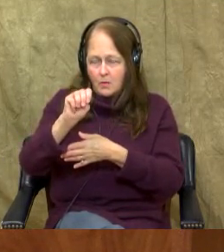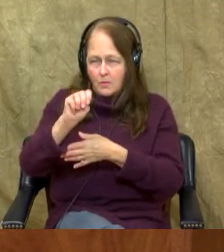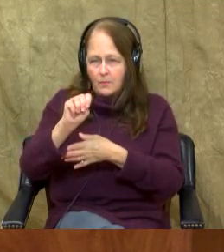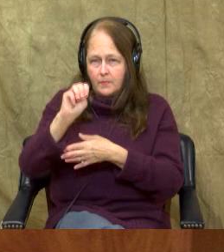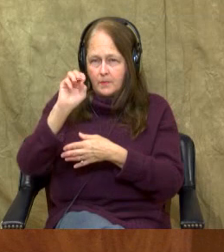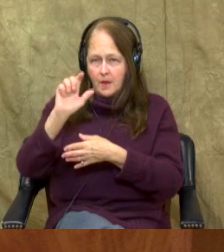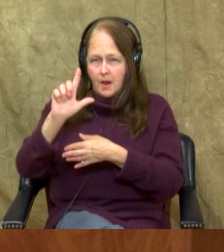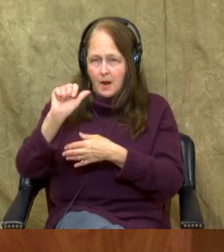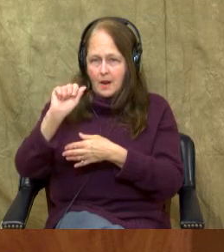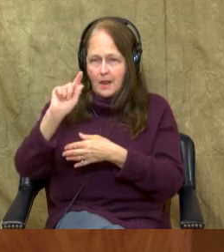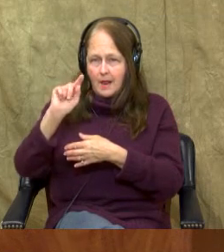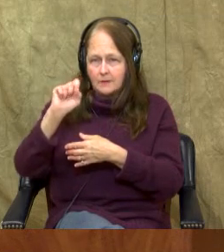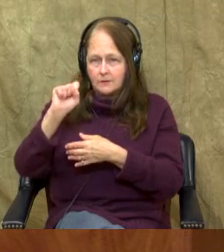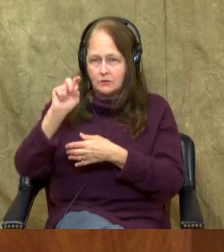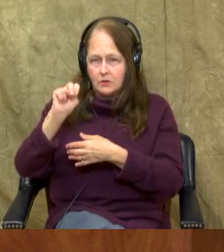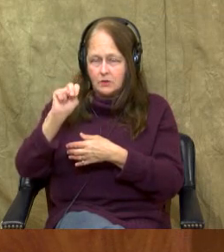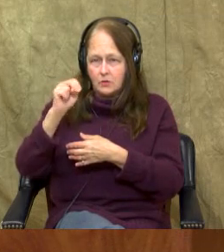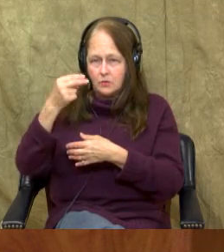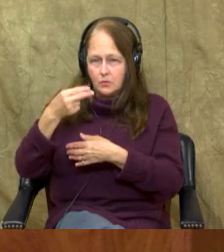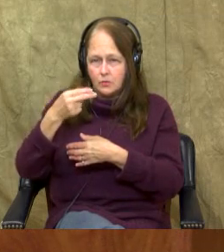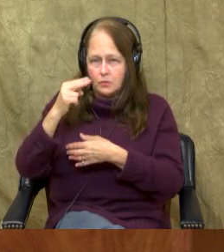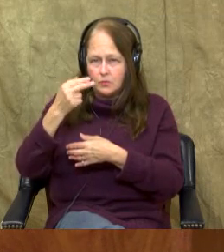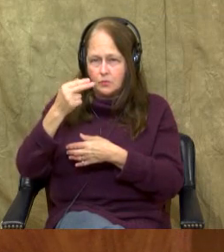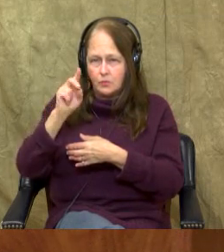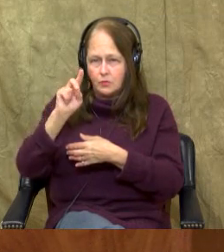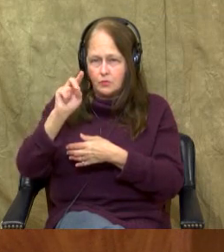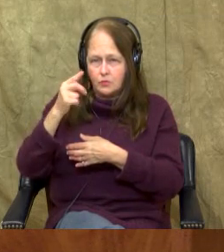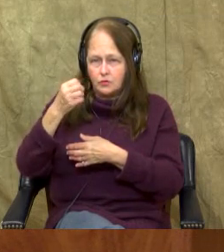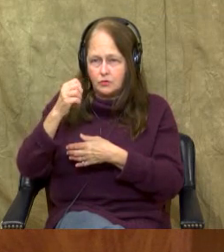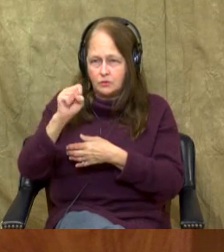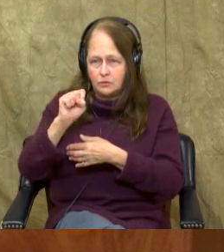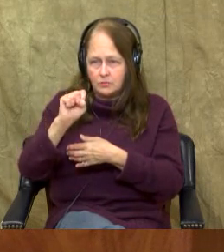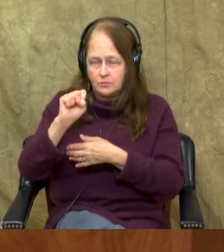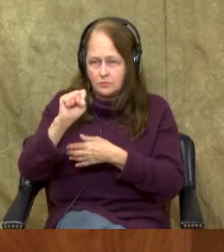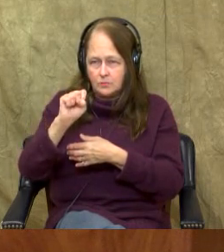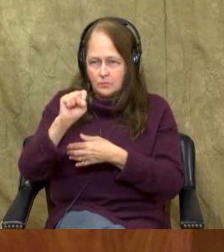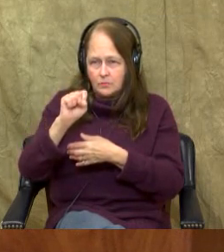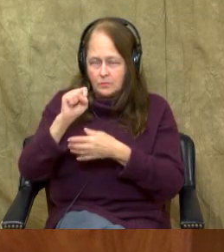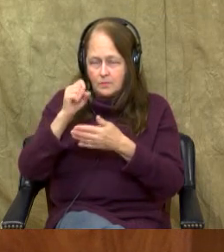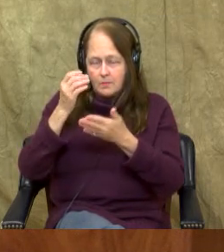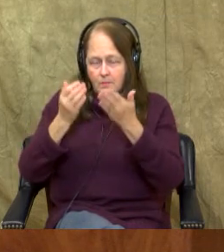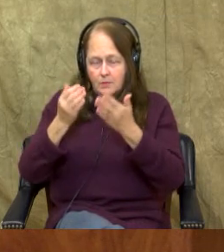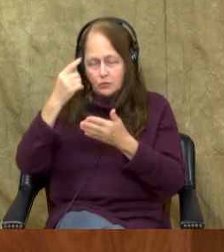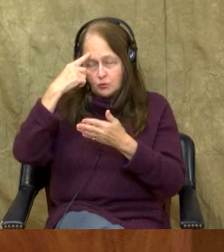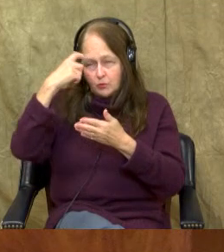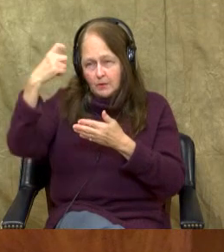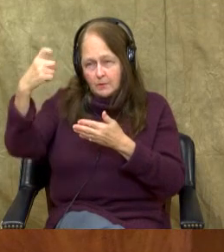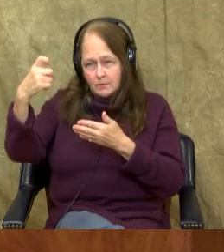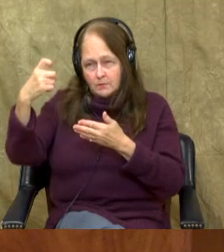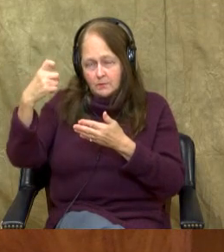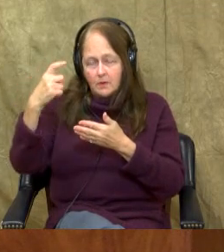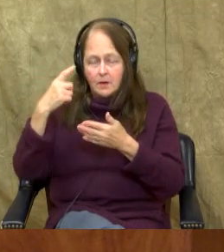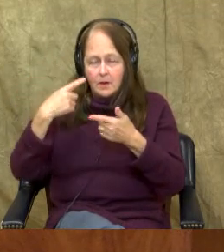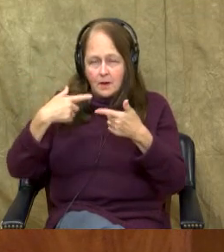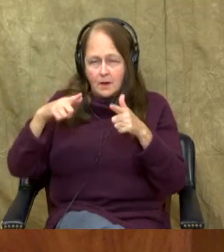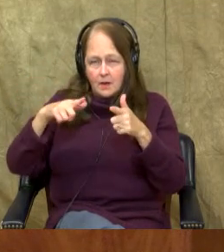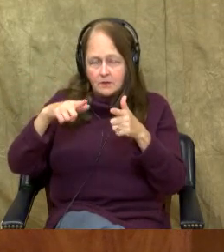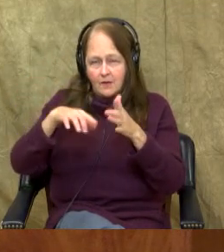Hughes. Now, as you can imagine, it's about what? Probably dreams. Let's find